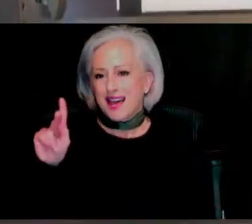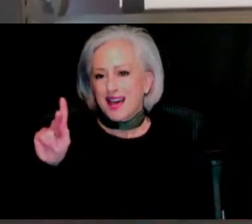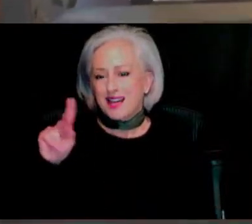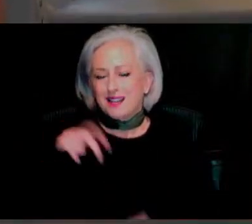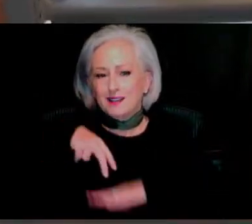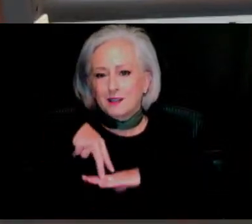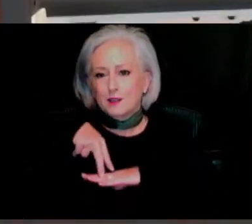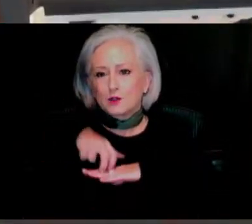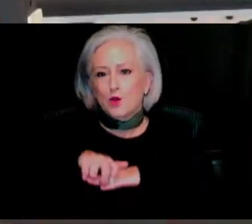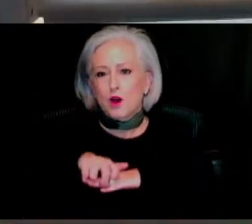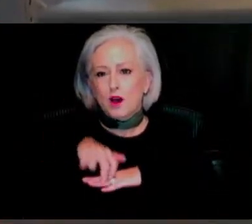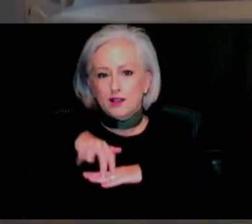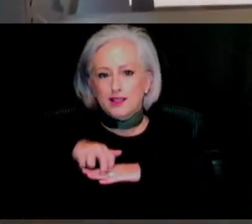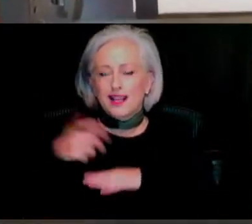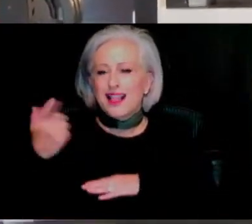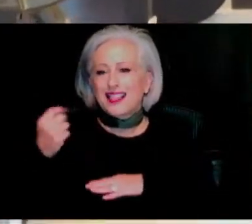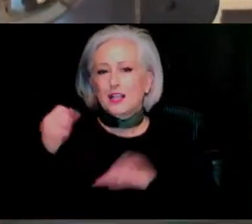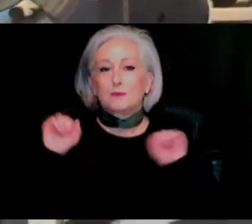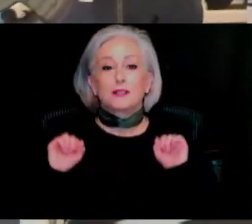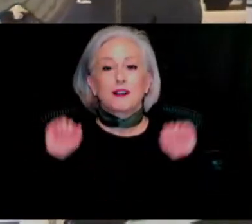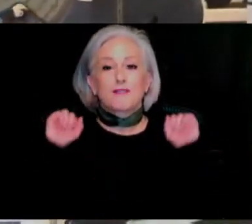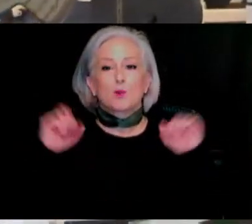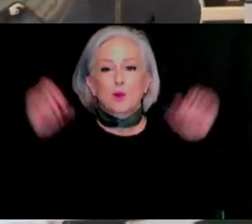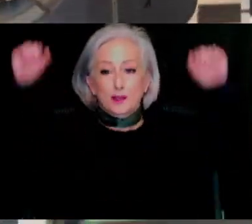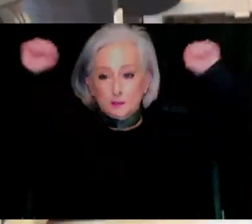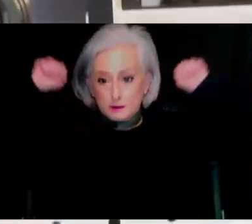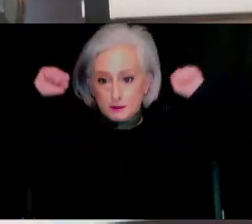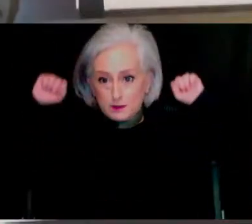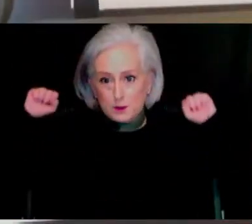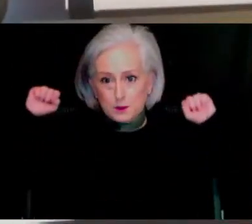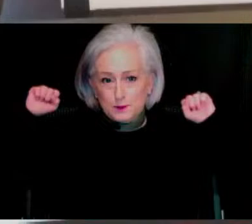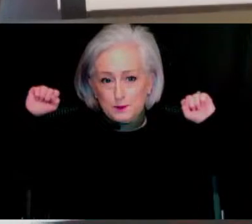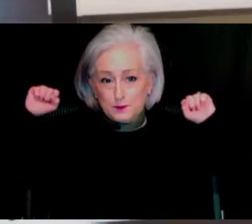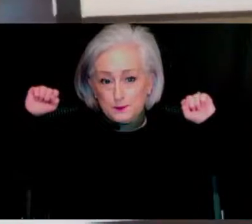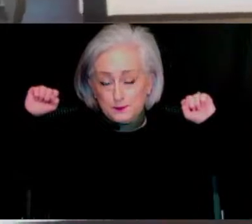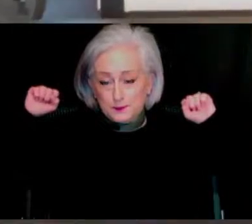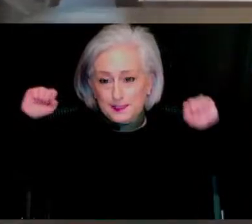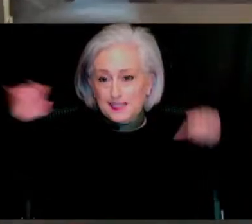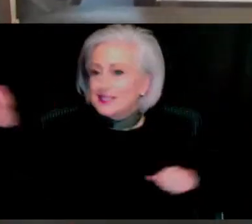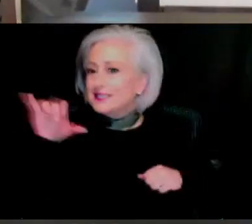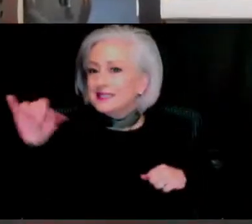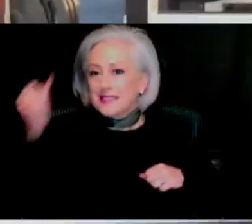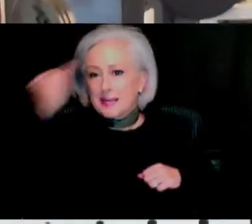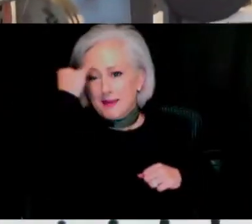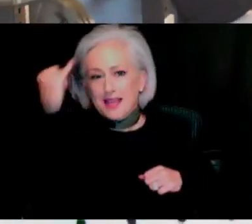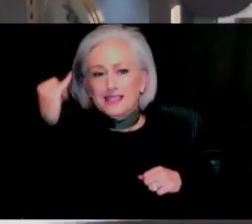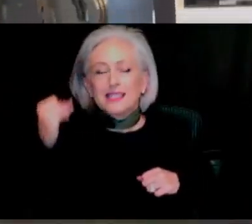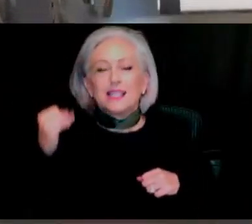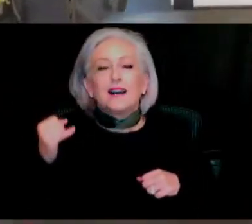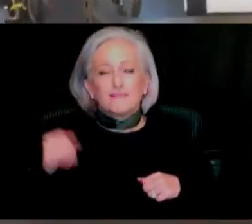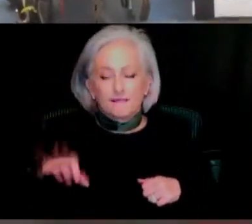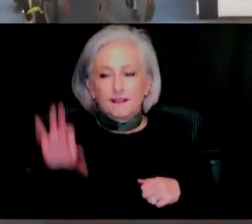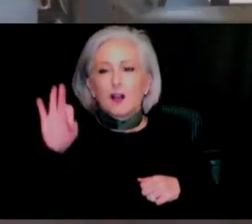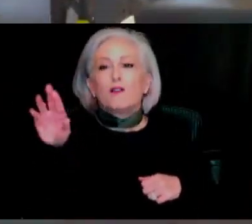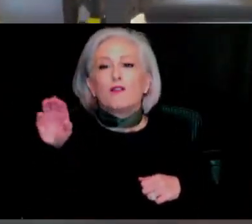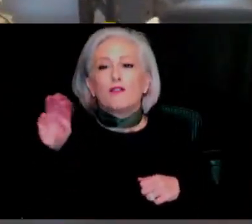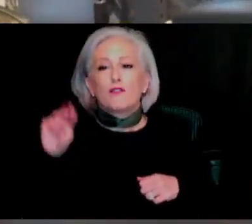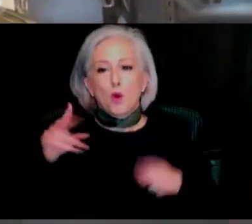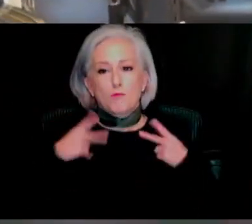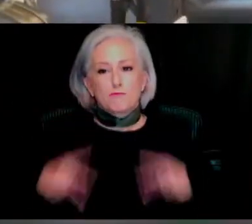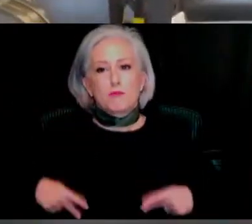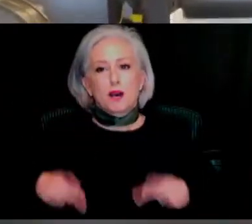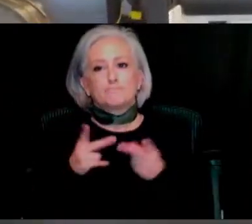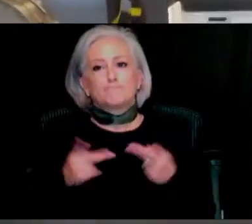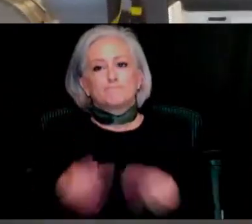know, he can. So things here, same thing, form. That's one thing that we always focus on no matter whether you're an athlete doing